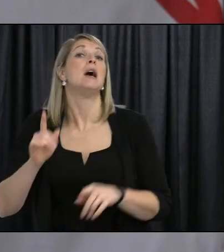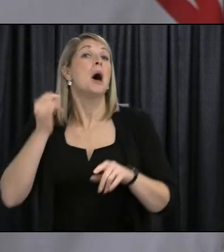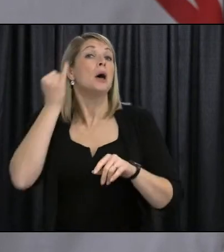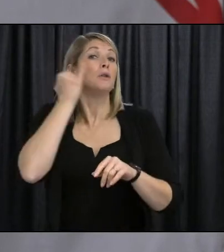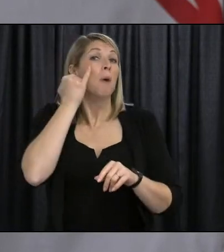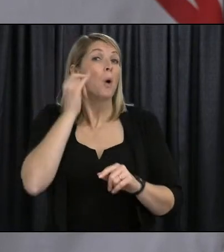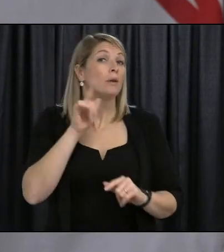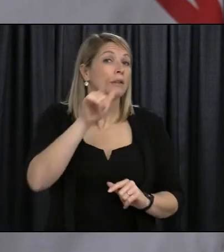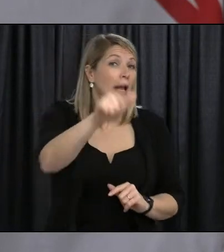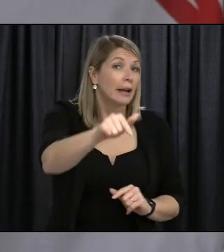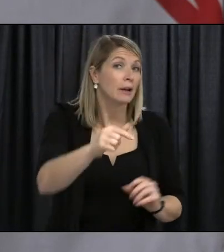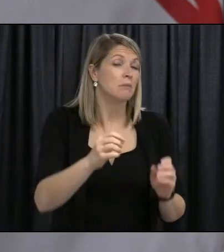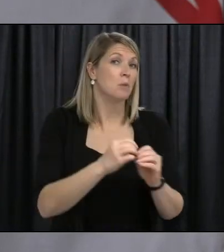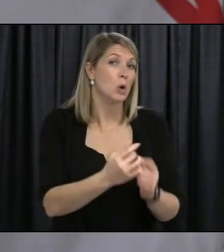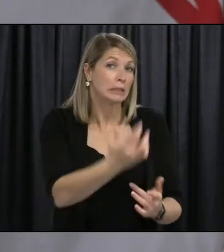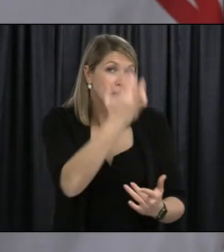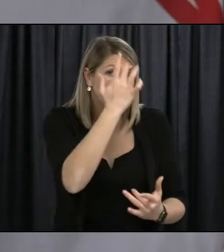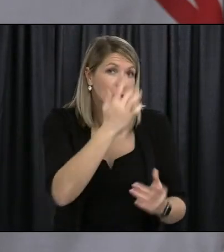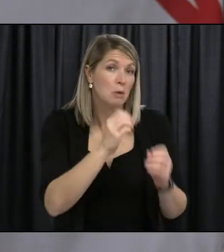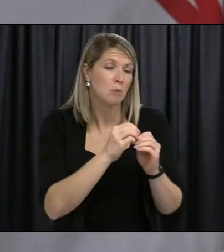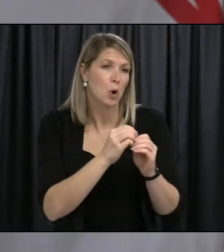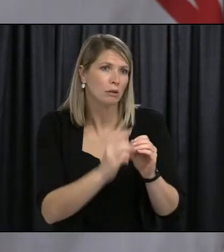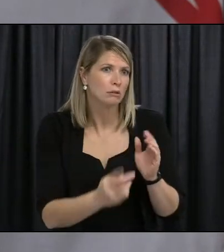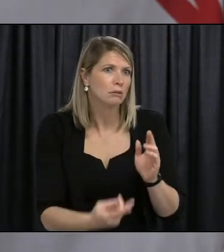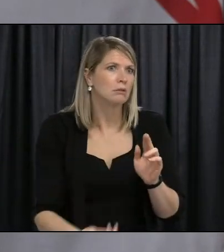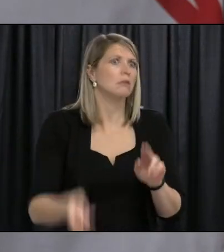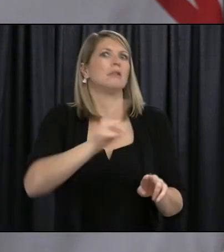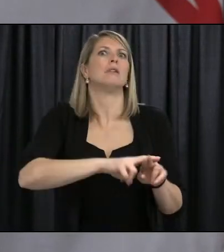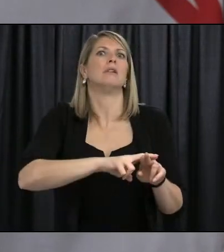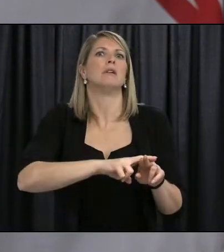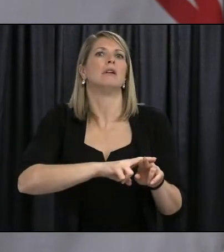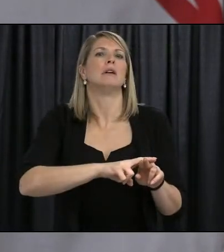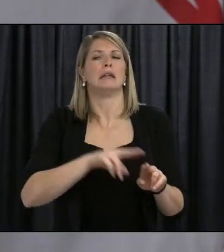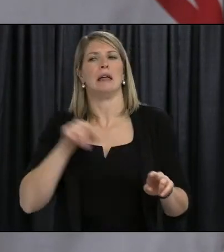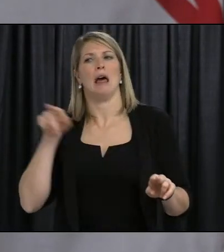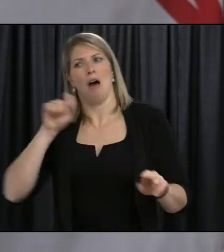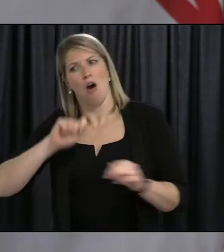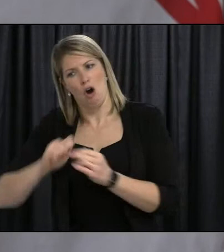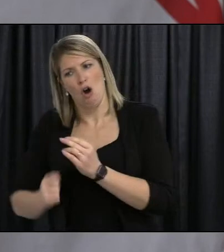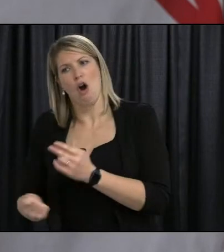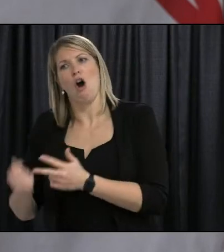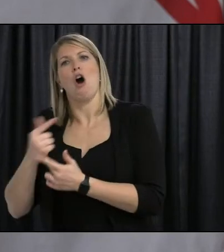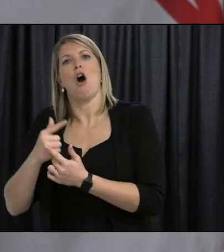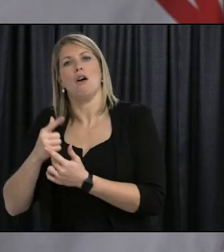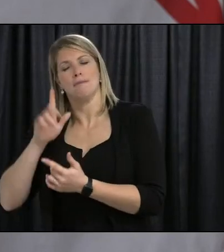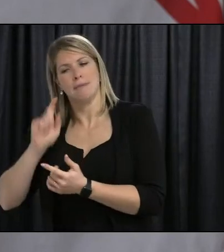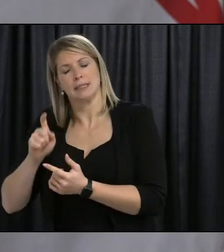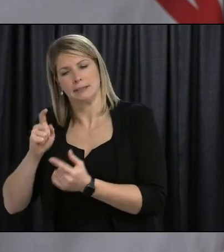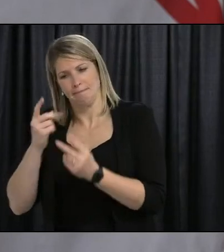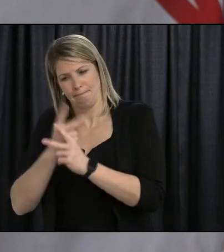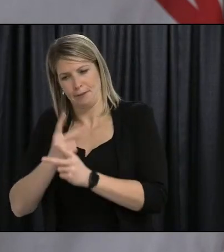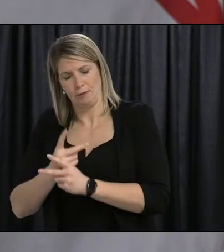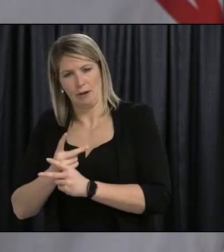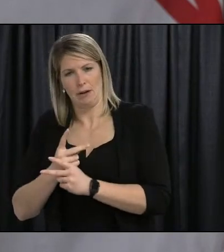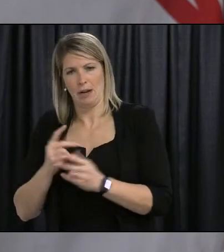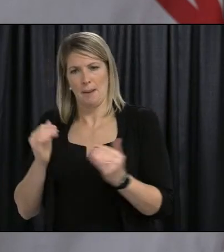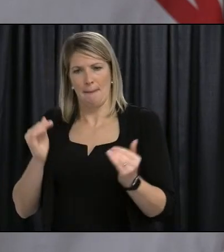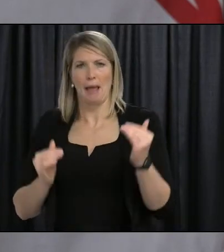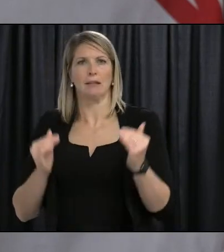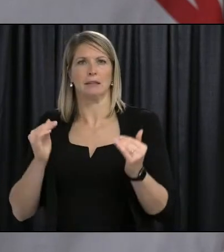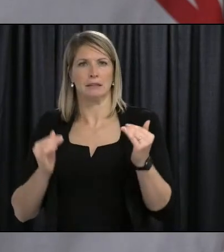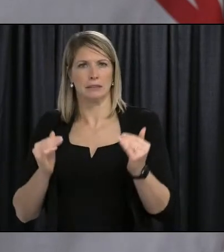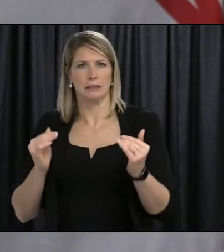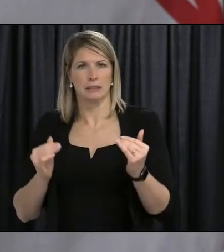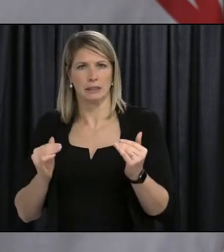cases, then those would be two very important indicators for us with regard to,